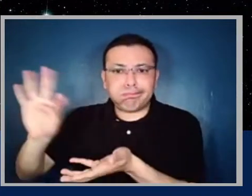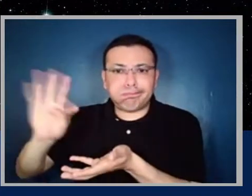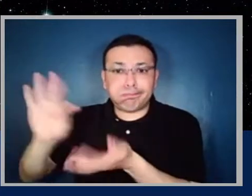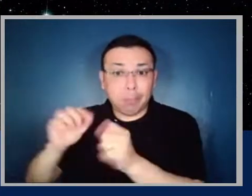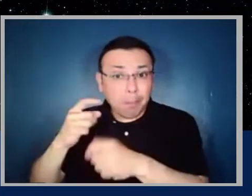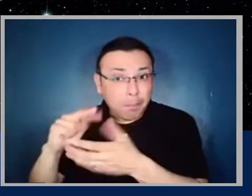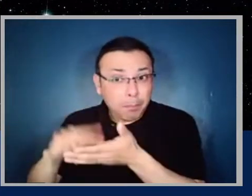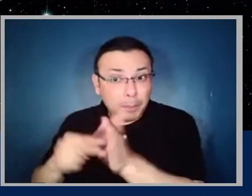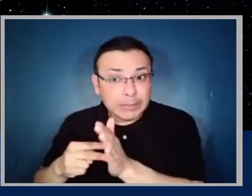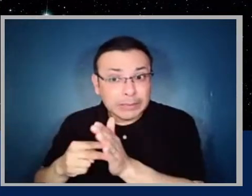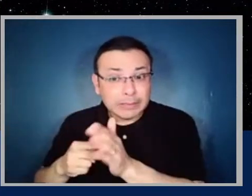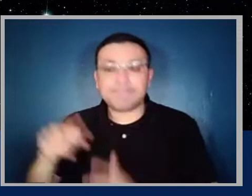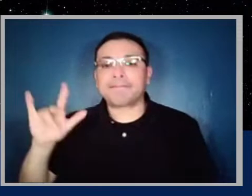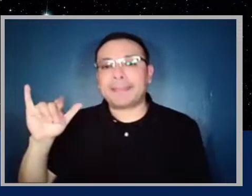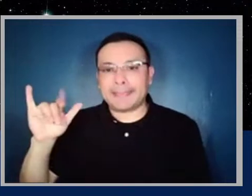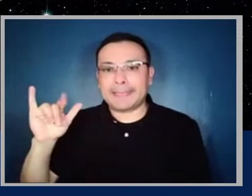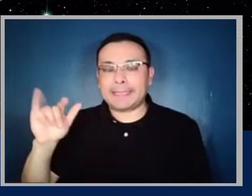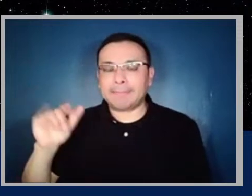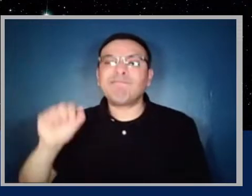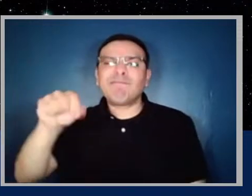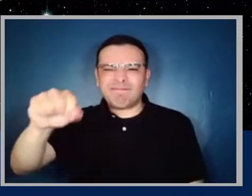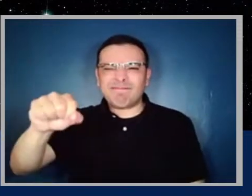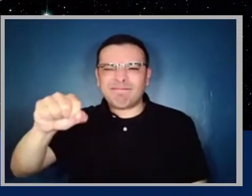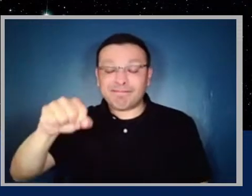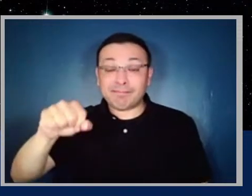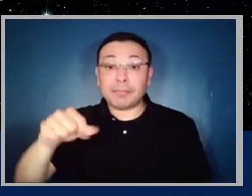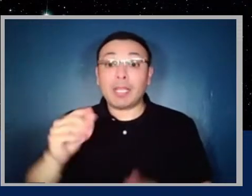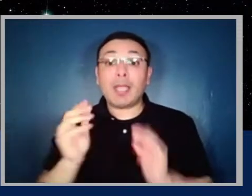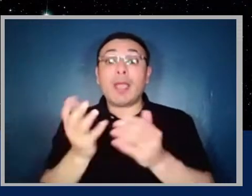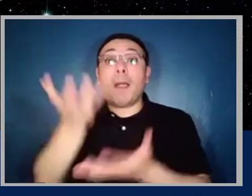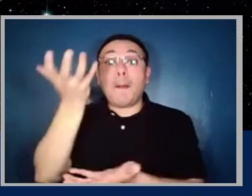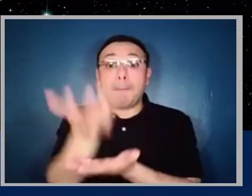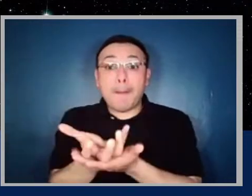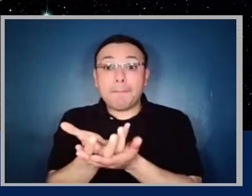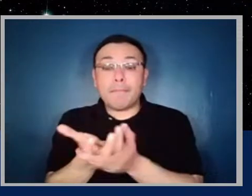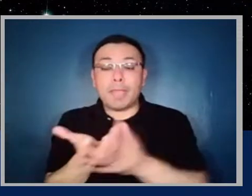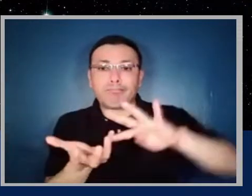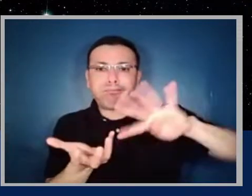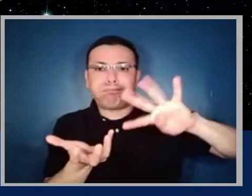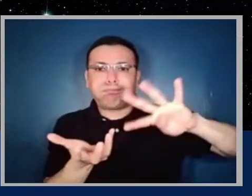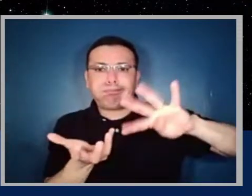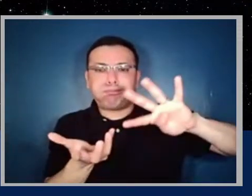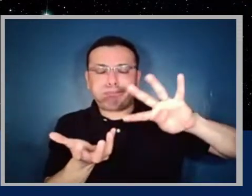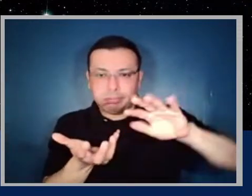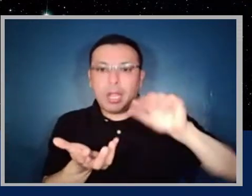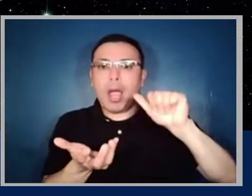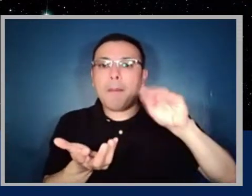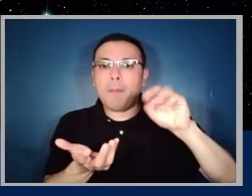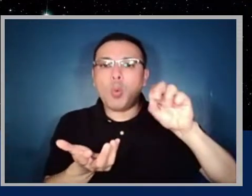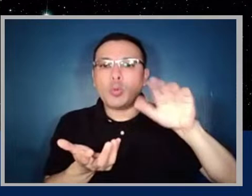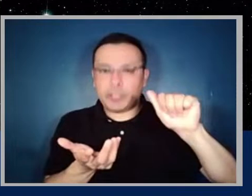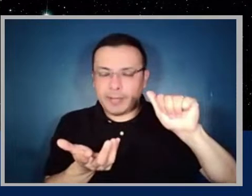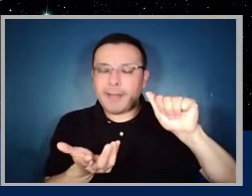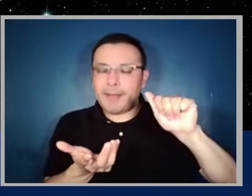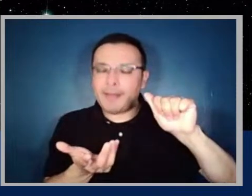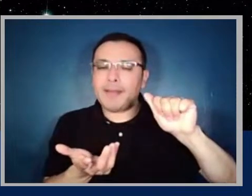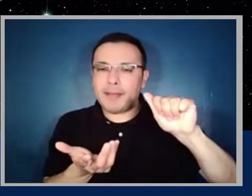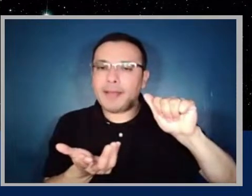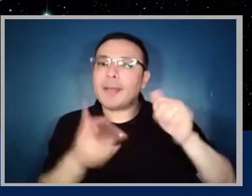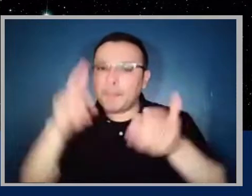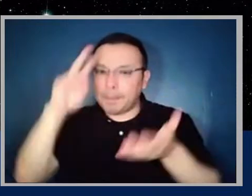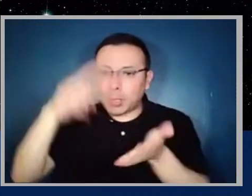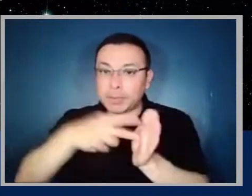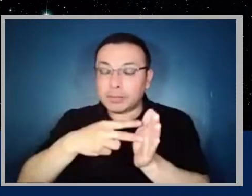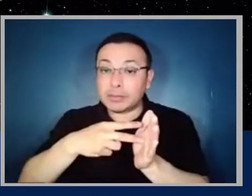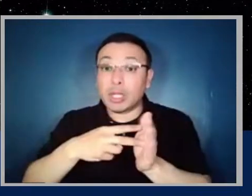the vehicle's powered up, we're venting ammonia on purpose. And so in space, that's not a problem, but on Earth, it is a problem if you're going to be